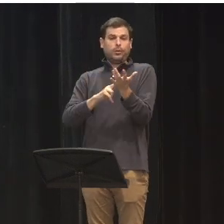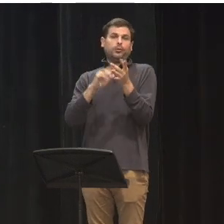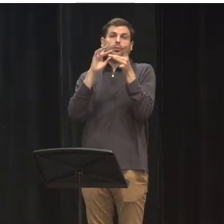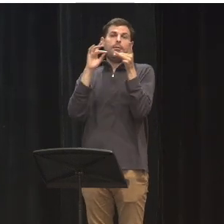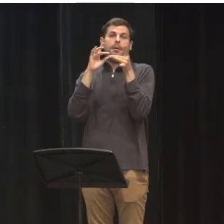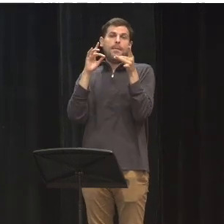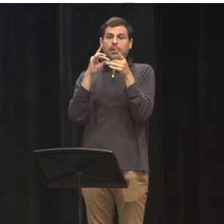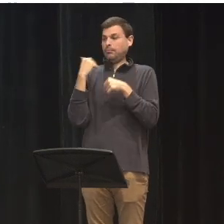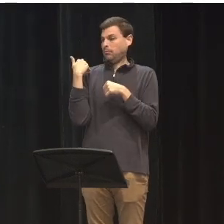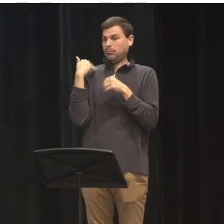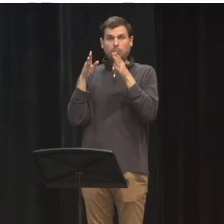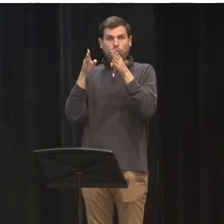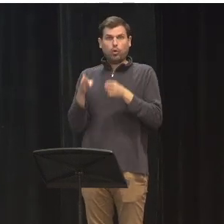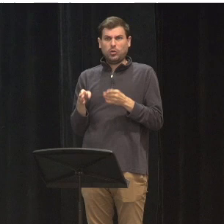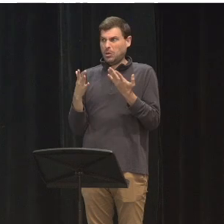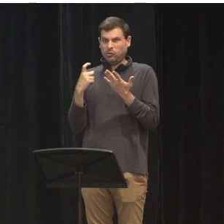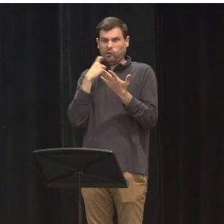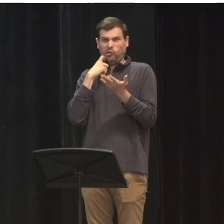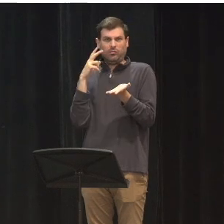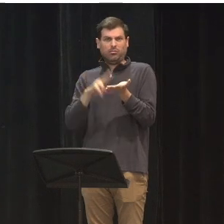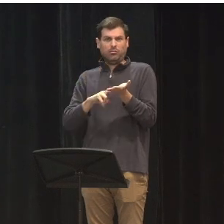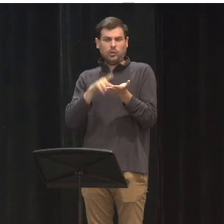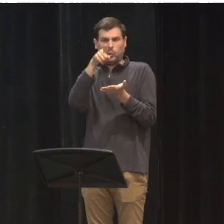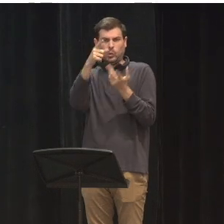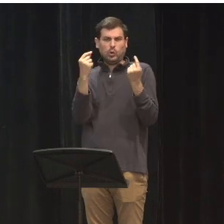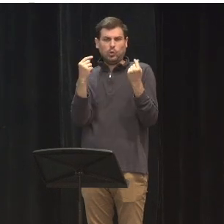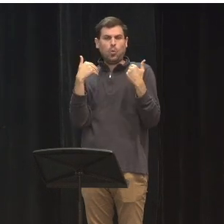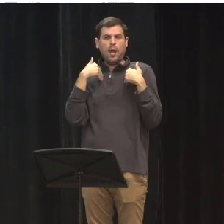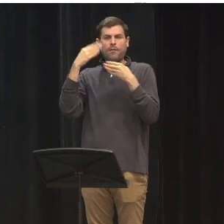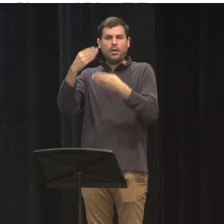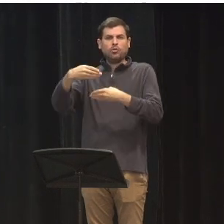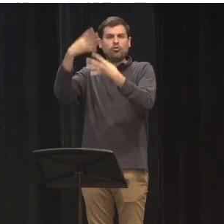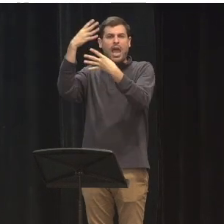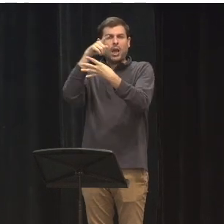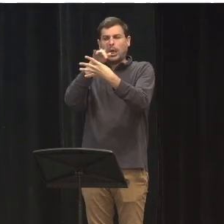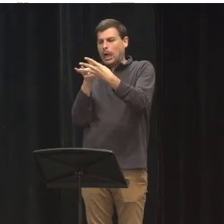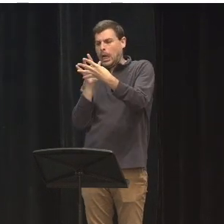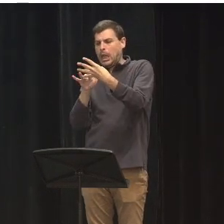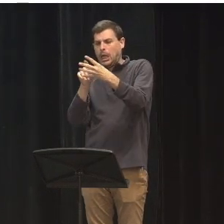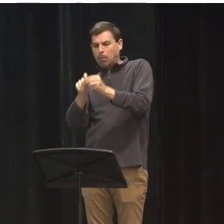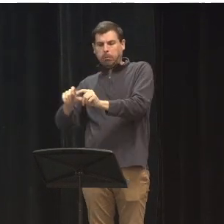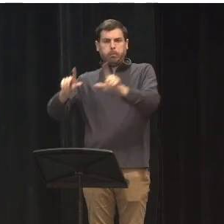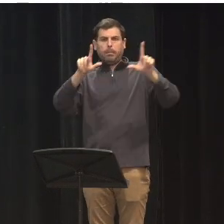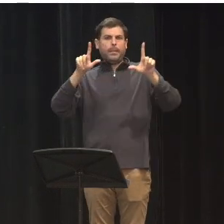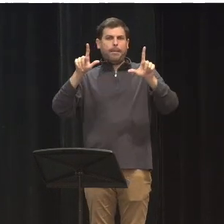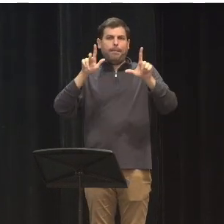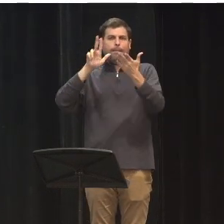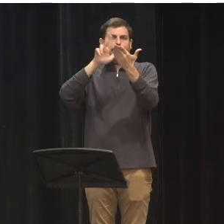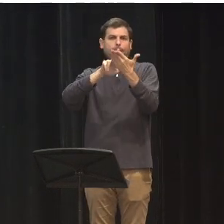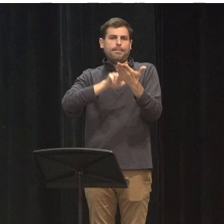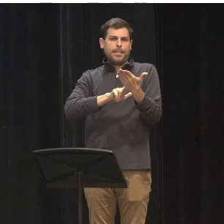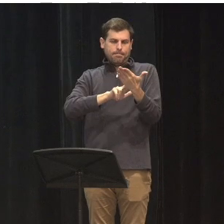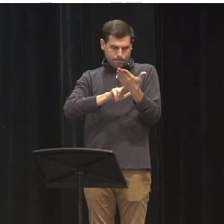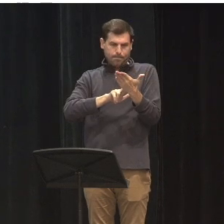last commenter did, just click on the link that's posted in the Zoom chat. It will take you to a virtual